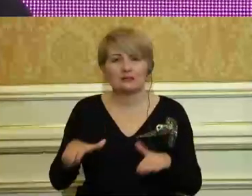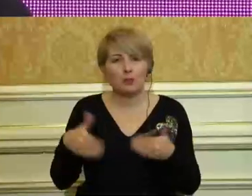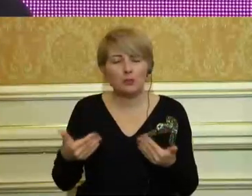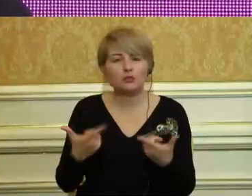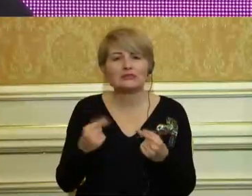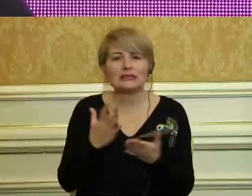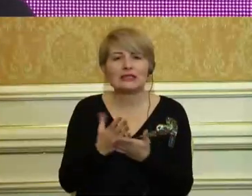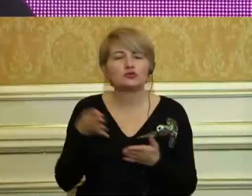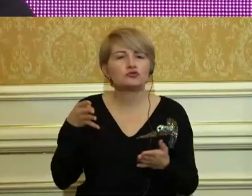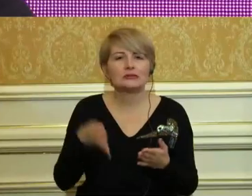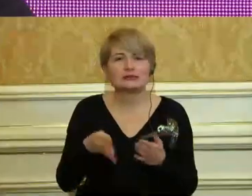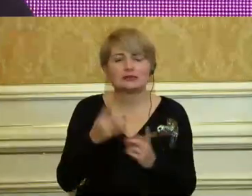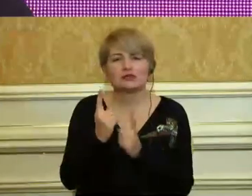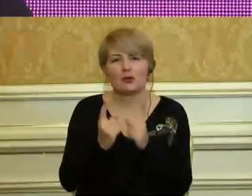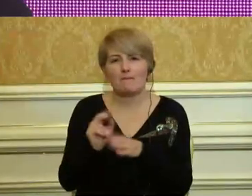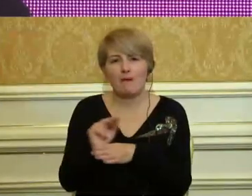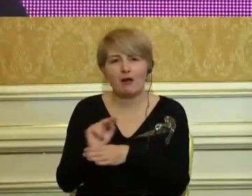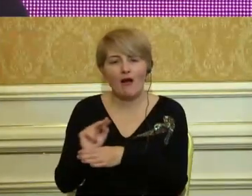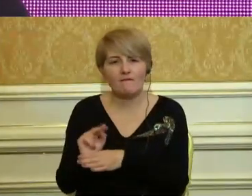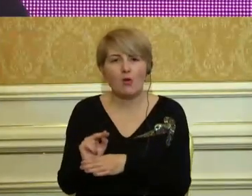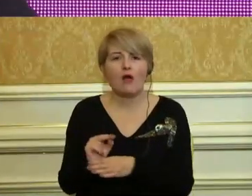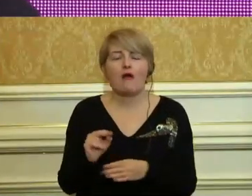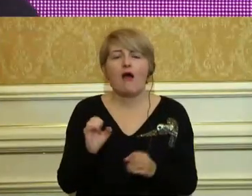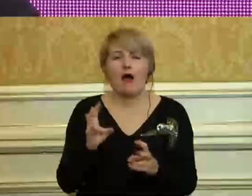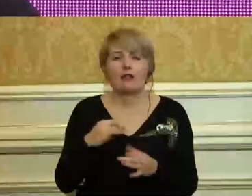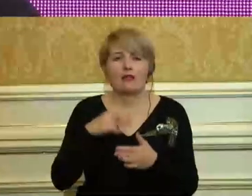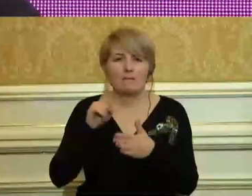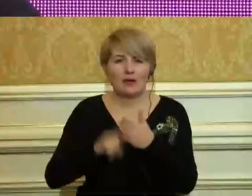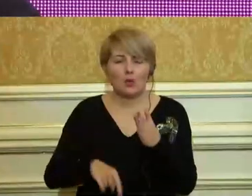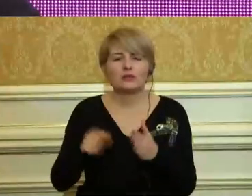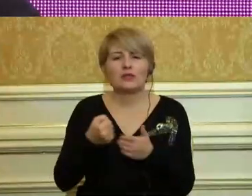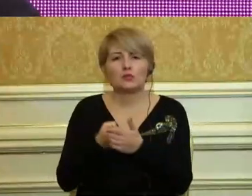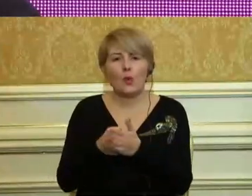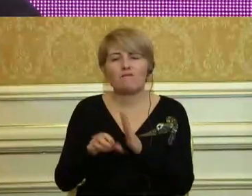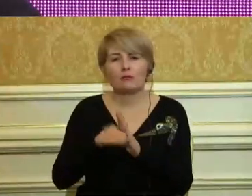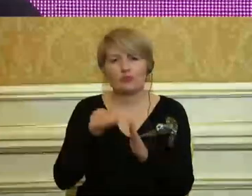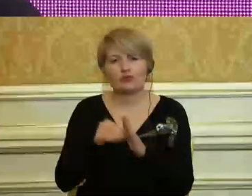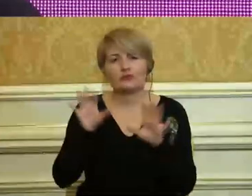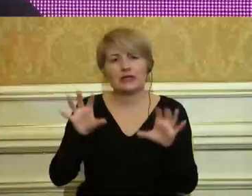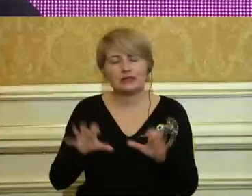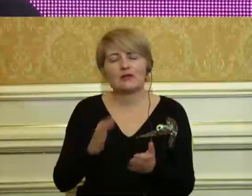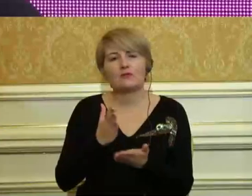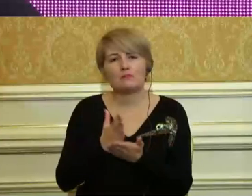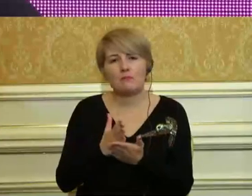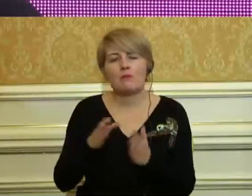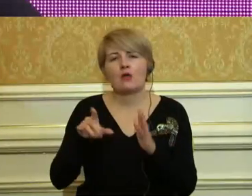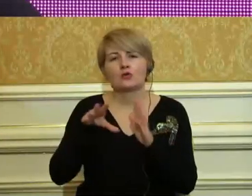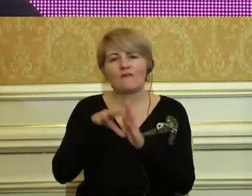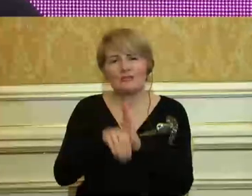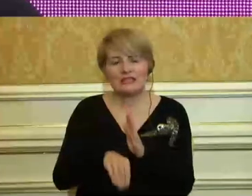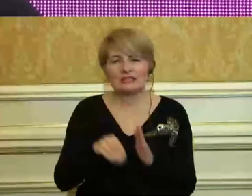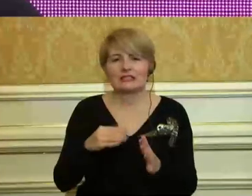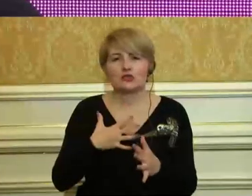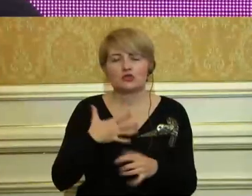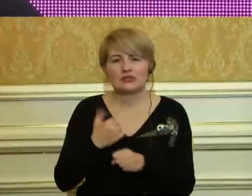we are proposing, where we have the 4,000 different annexes. And so, but I'm absolutely sure that it should